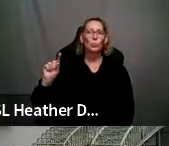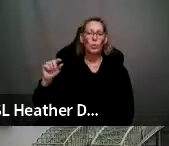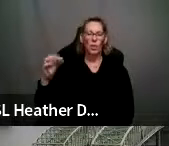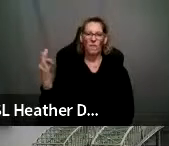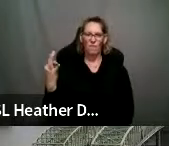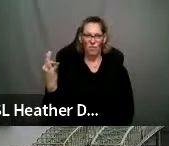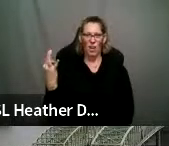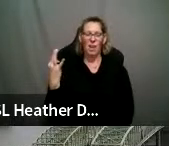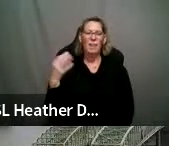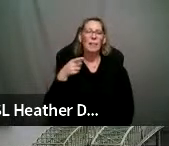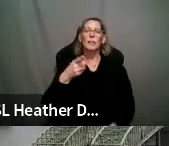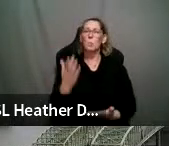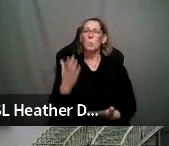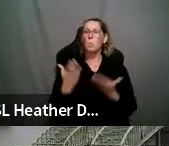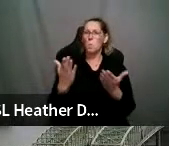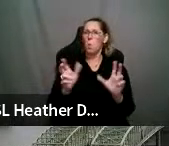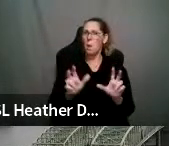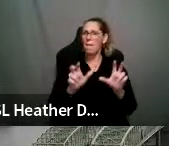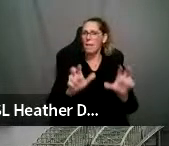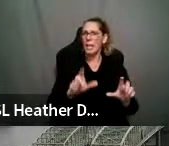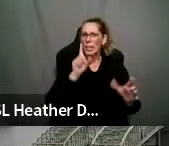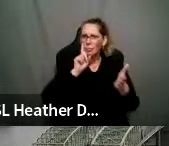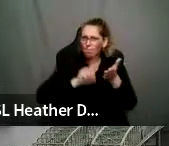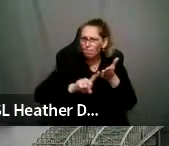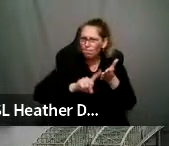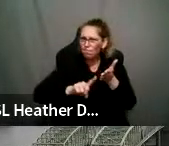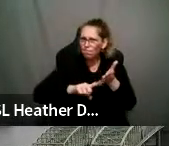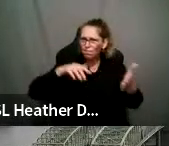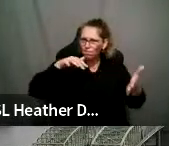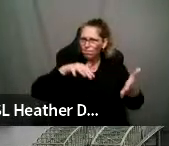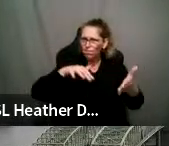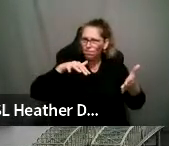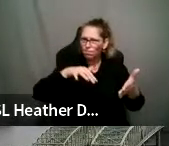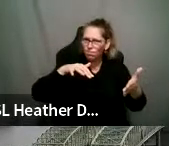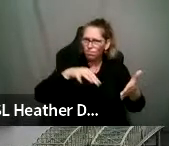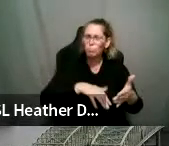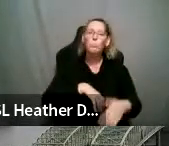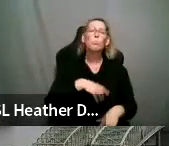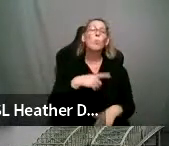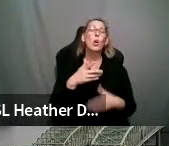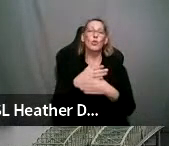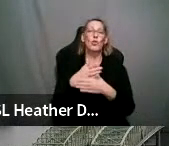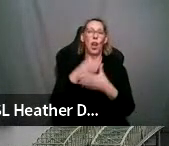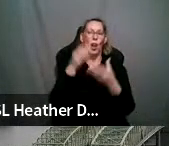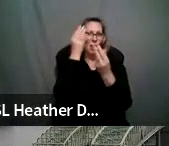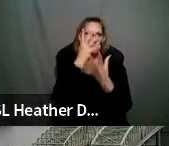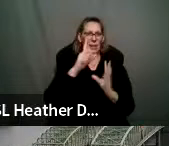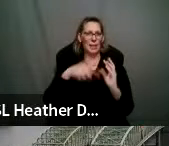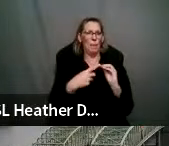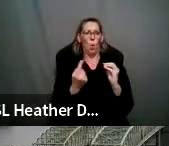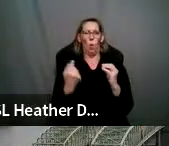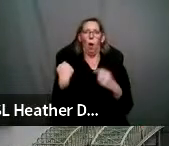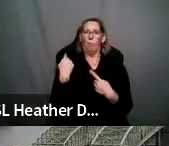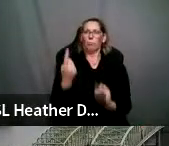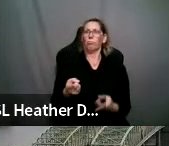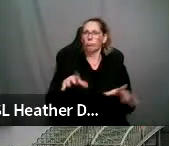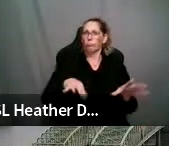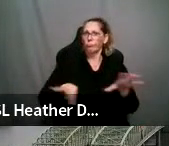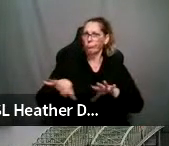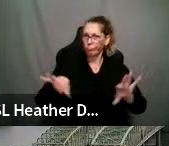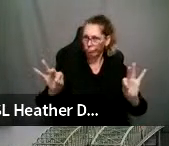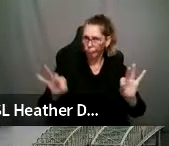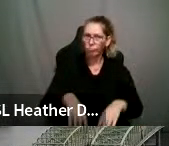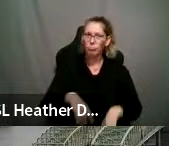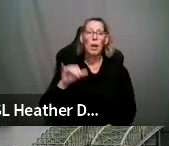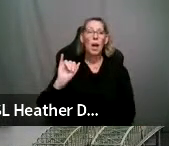proposed investments being studied in this draft SEIS and share information about the findings. The